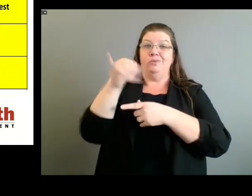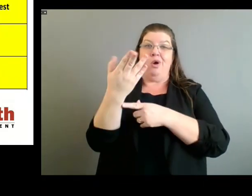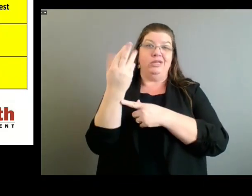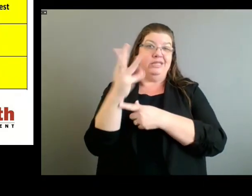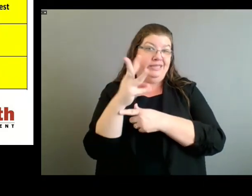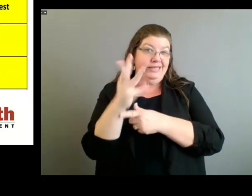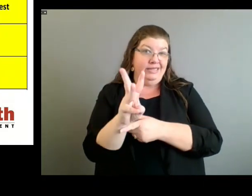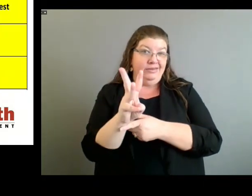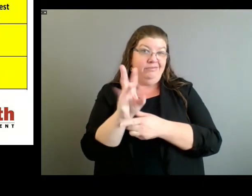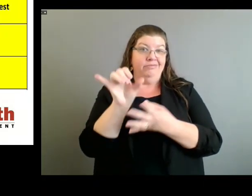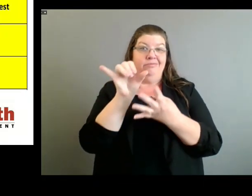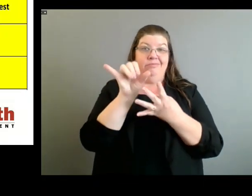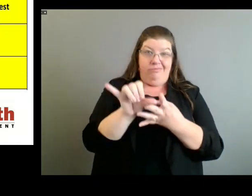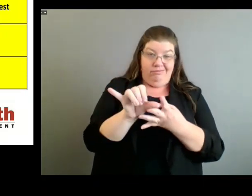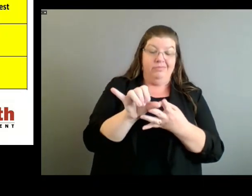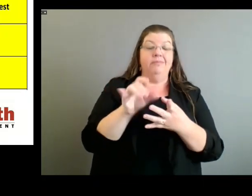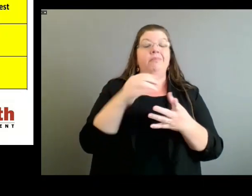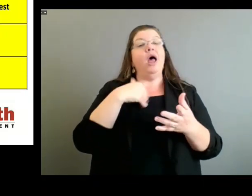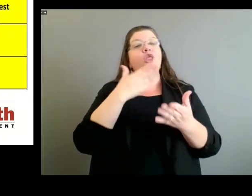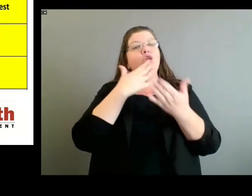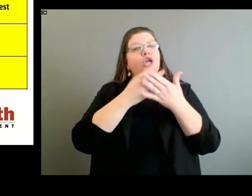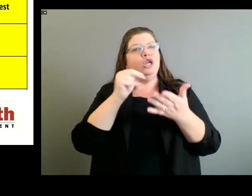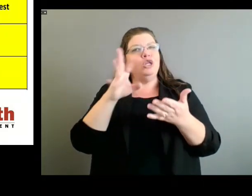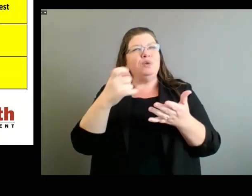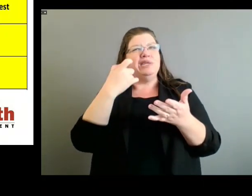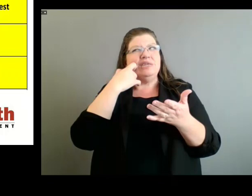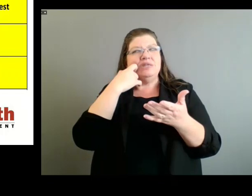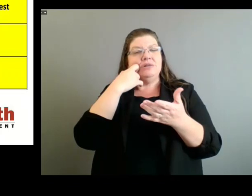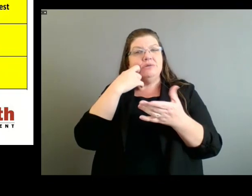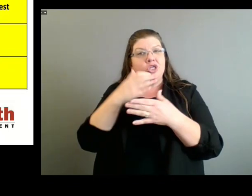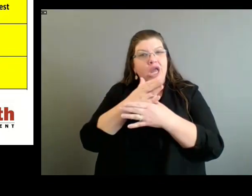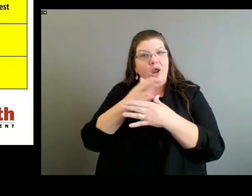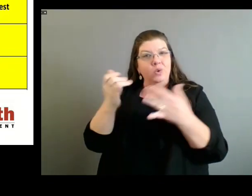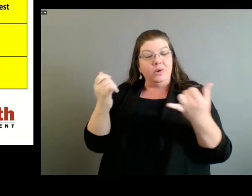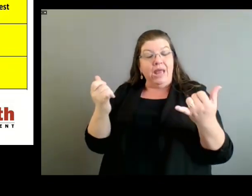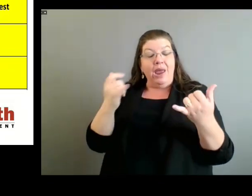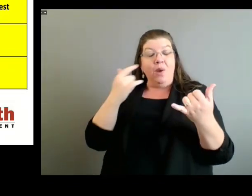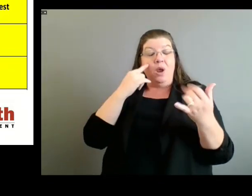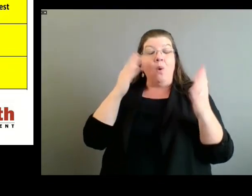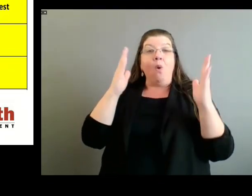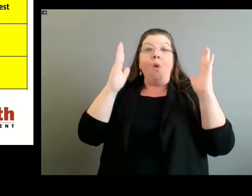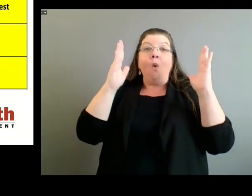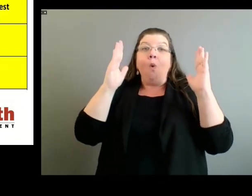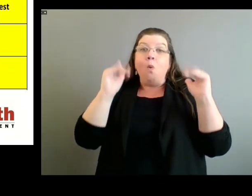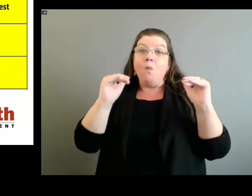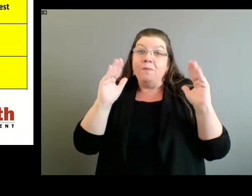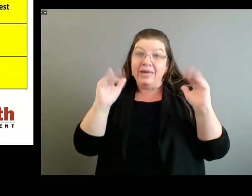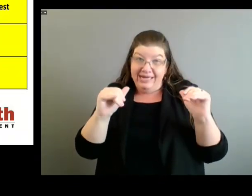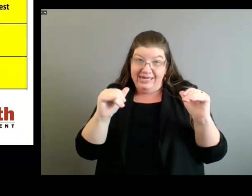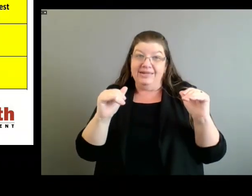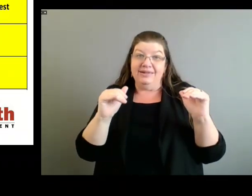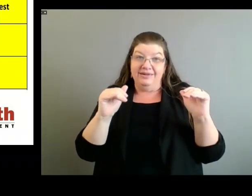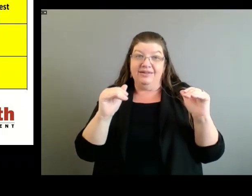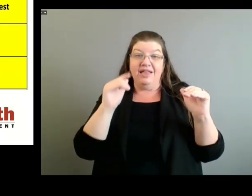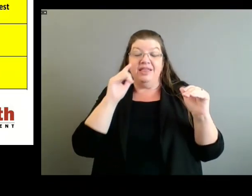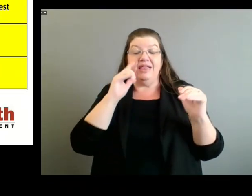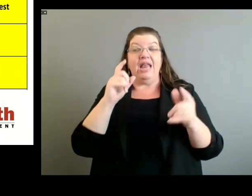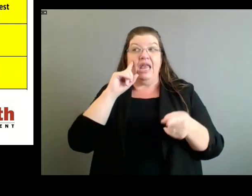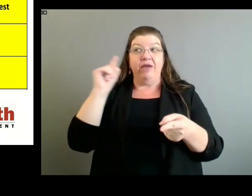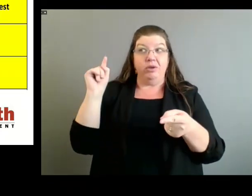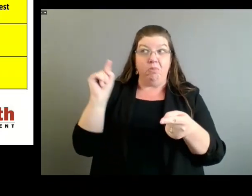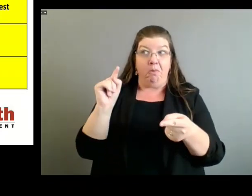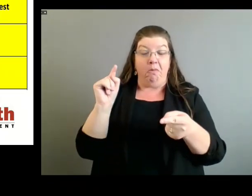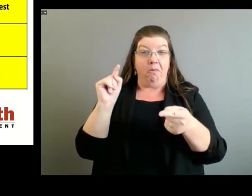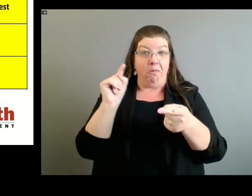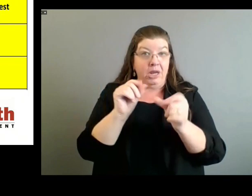But with the good news that I shared earlier, we are hoping that the downward trend